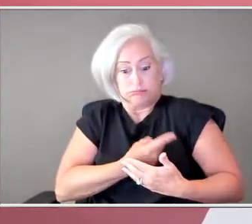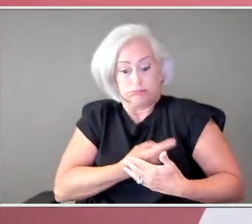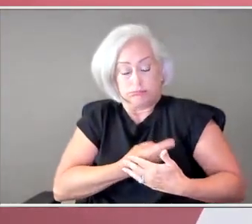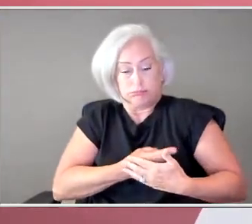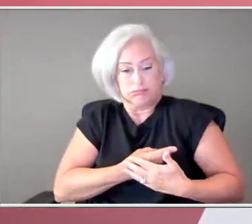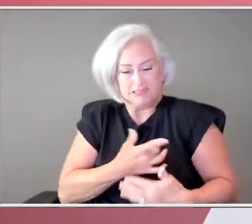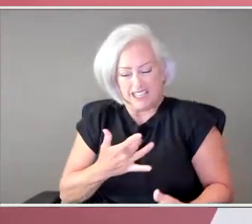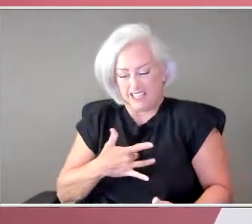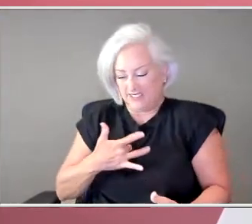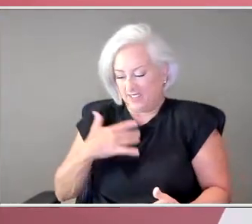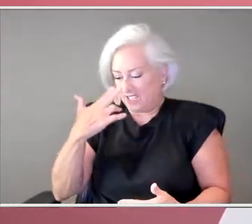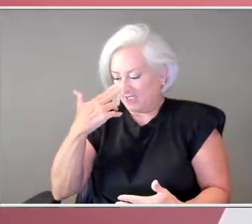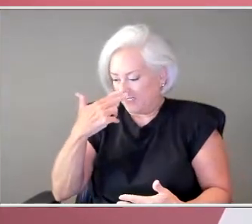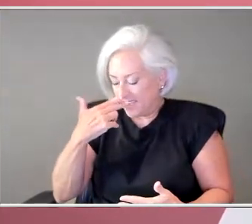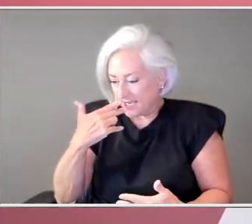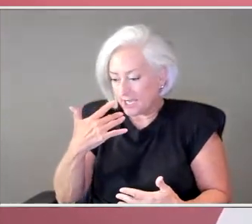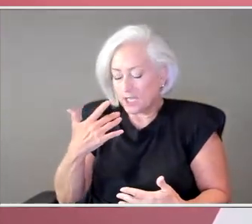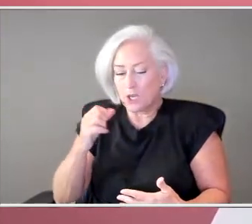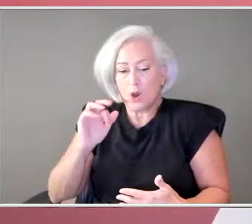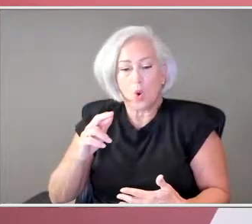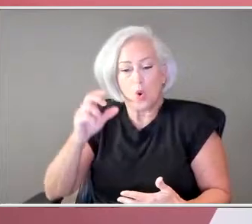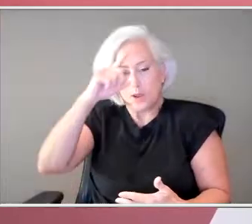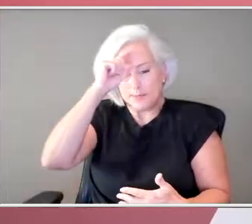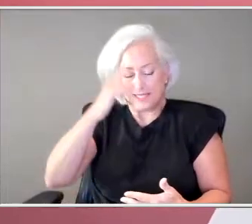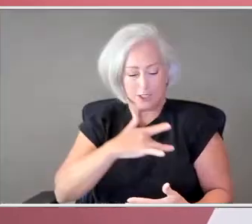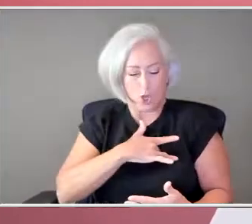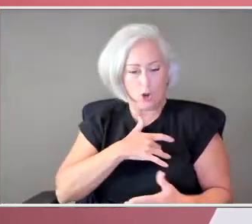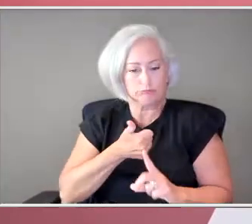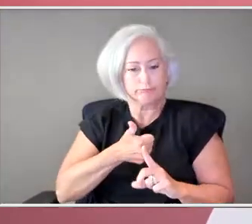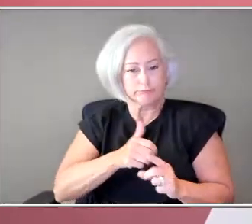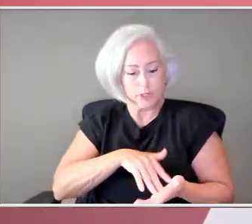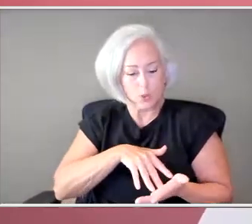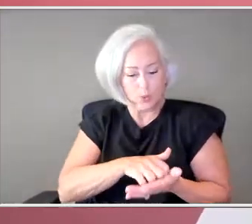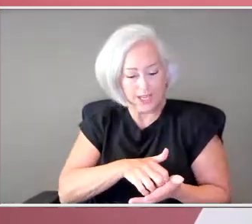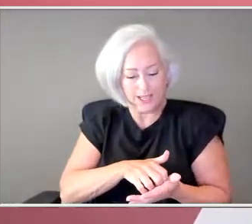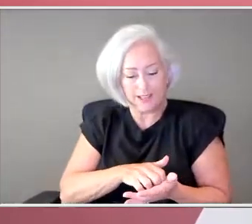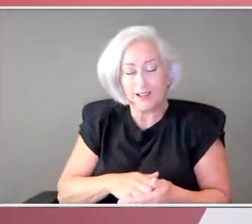But bradycardia is relatively uncommon. And